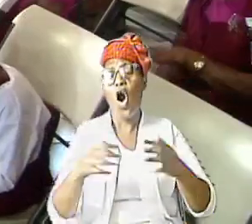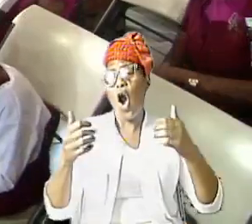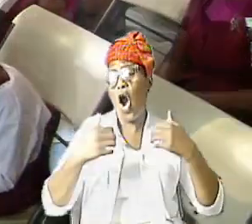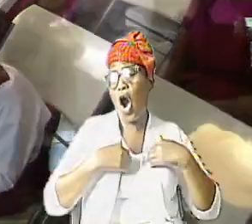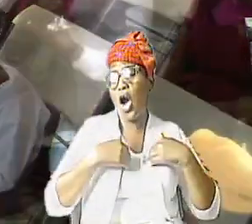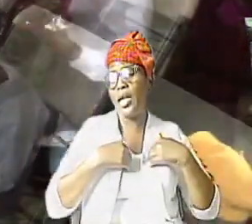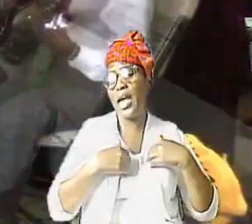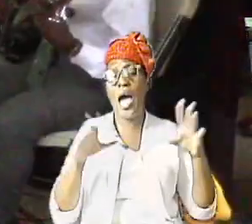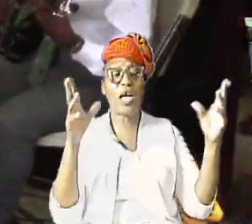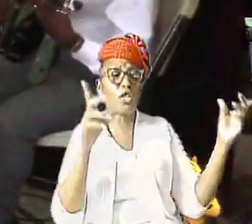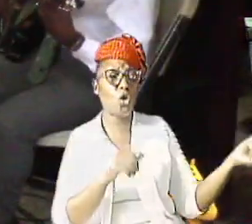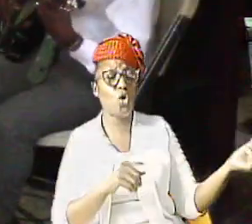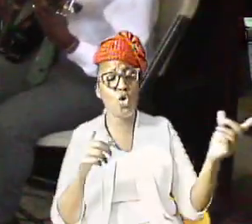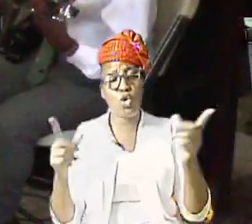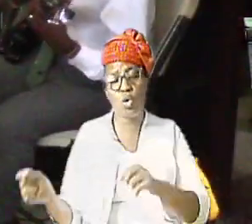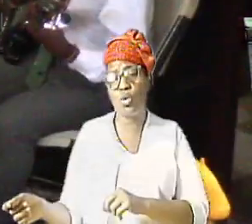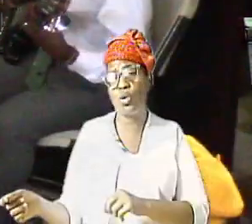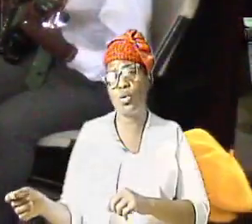All you got to do,